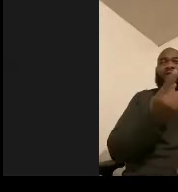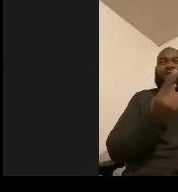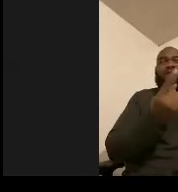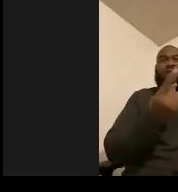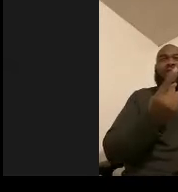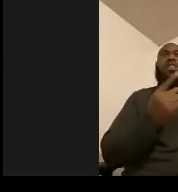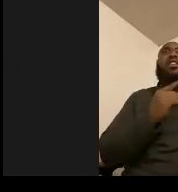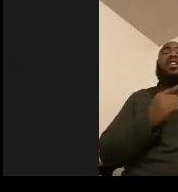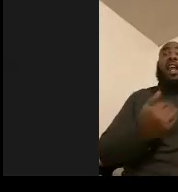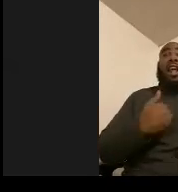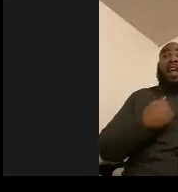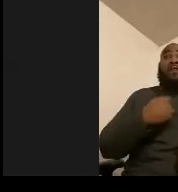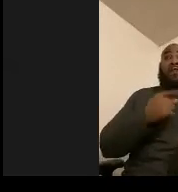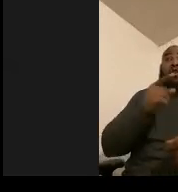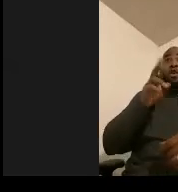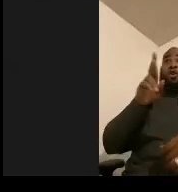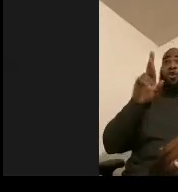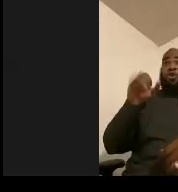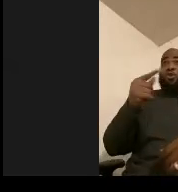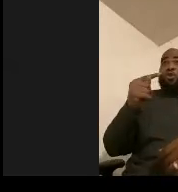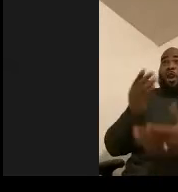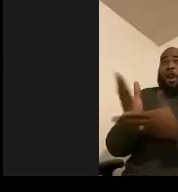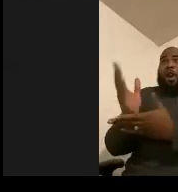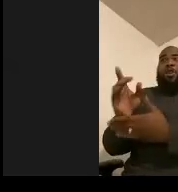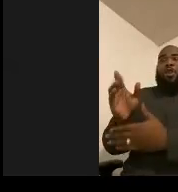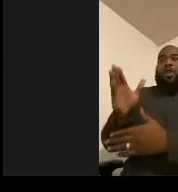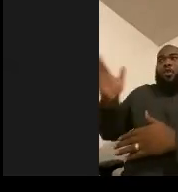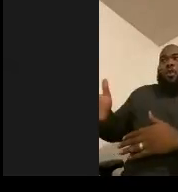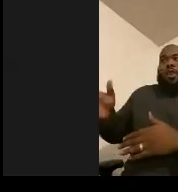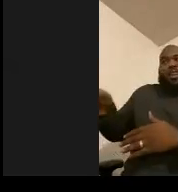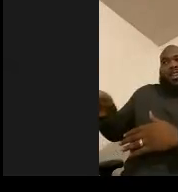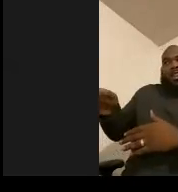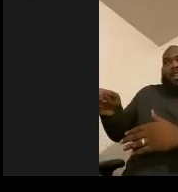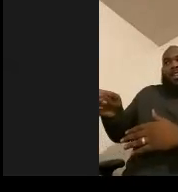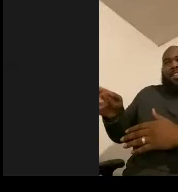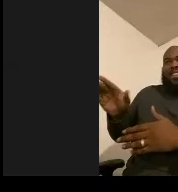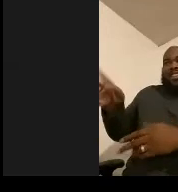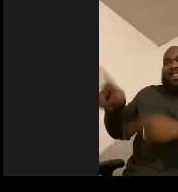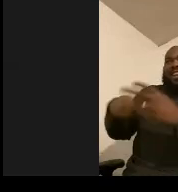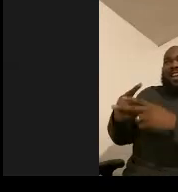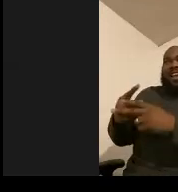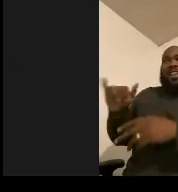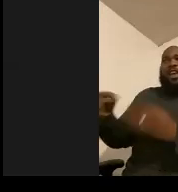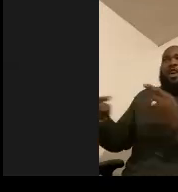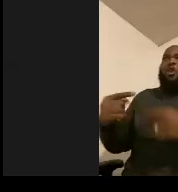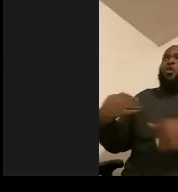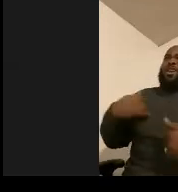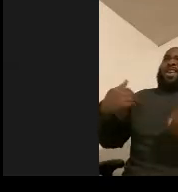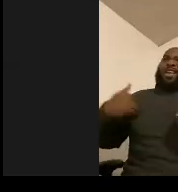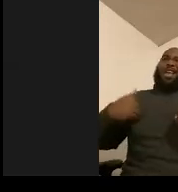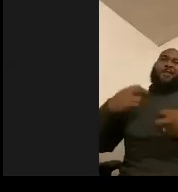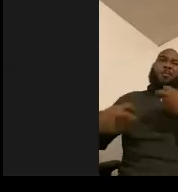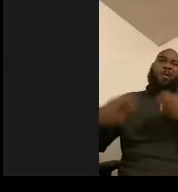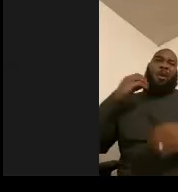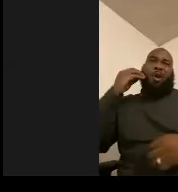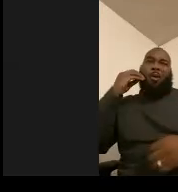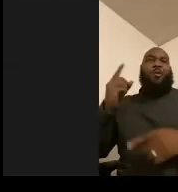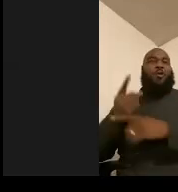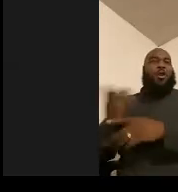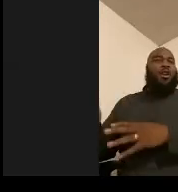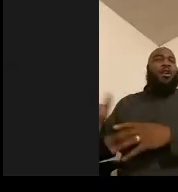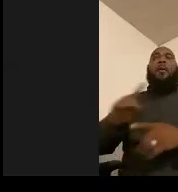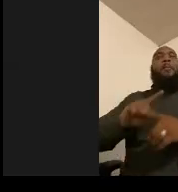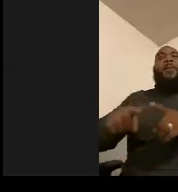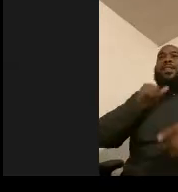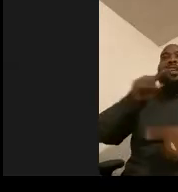right-wing version of that argument. Who cares about other people? We have problems at home, right? It's not about protectionism. It's that this